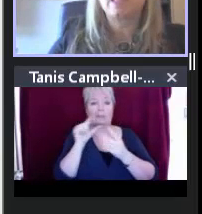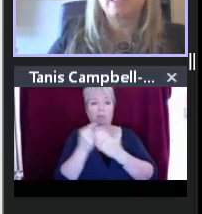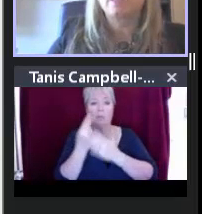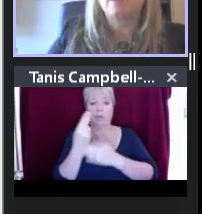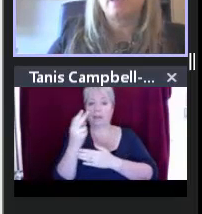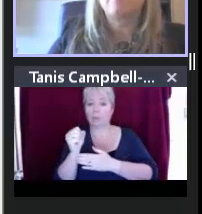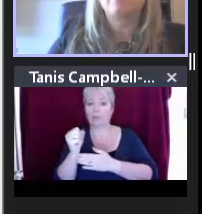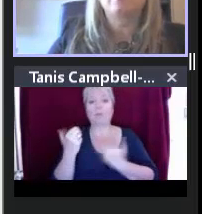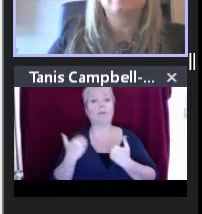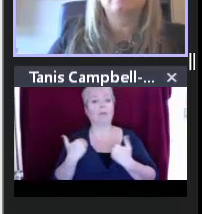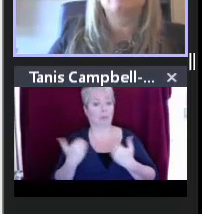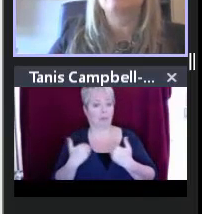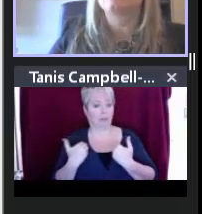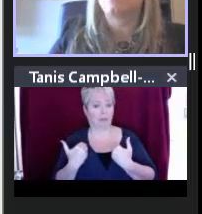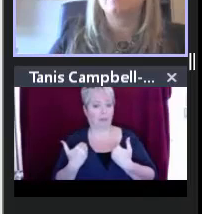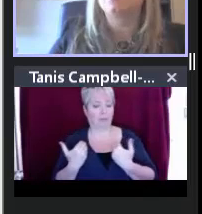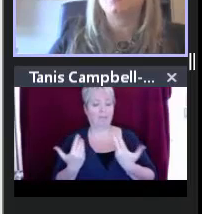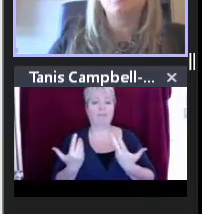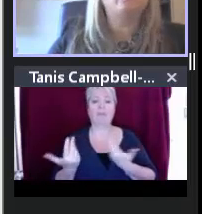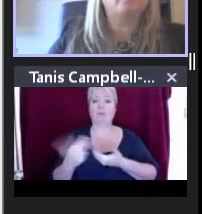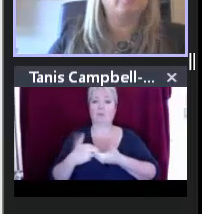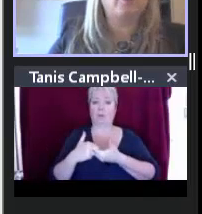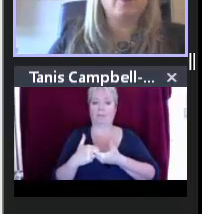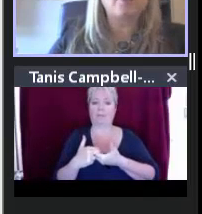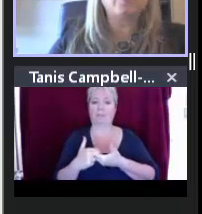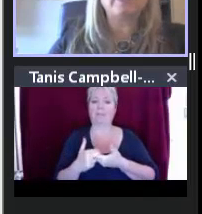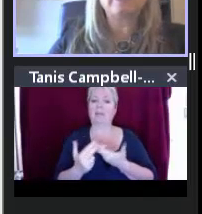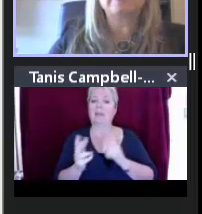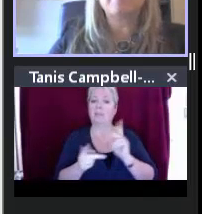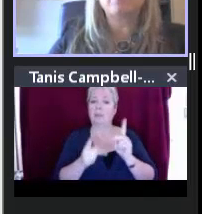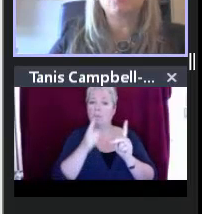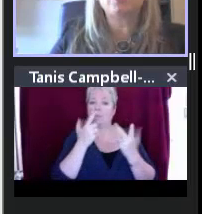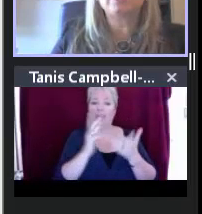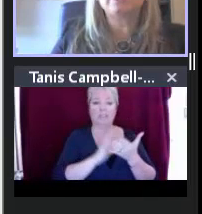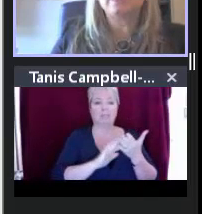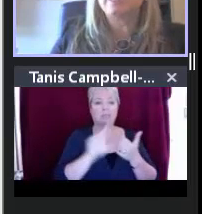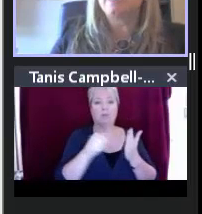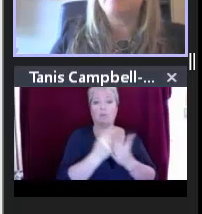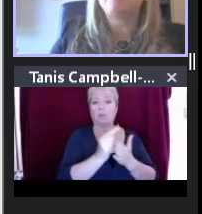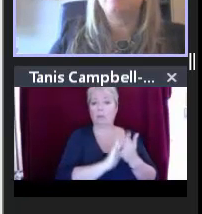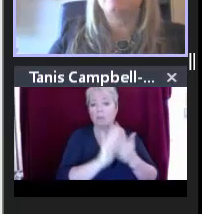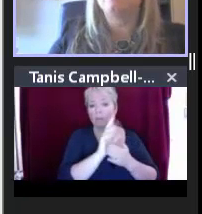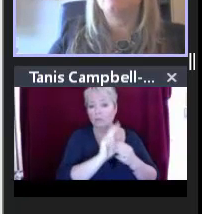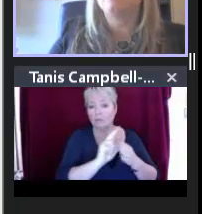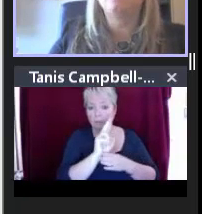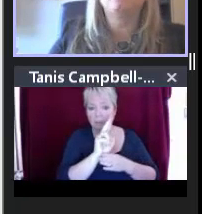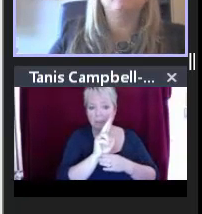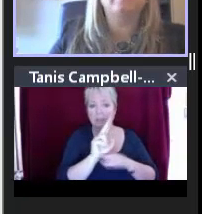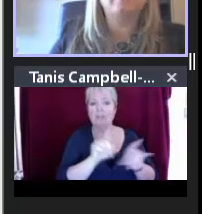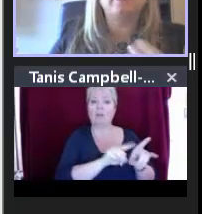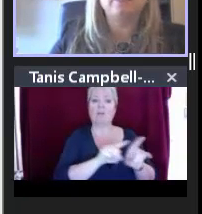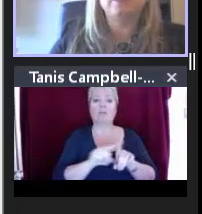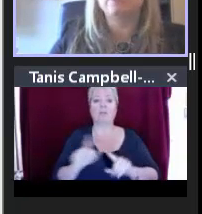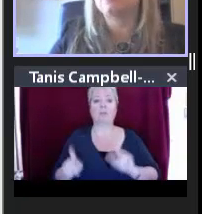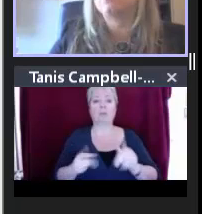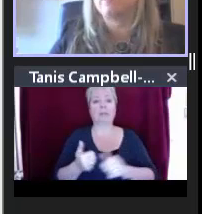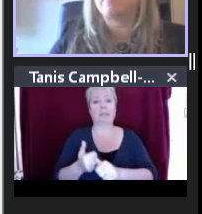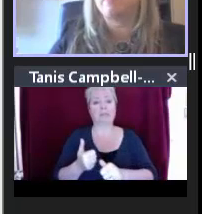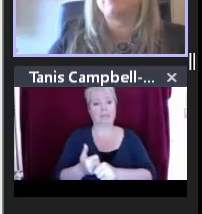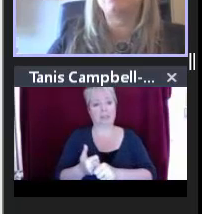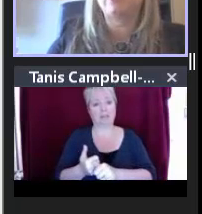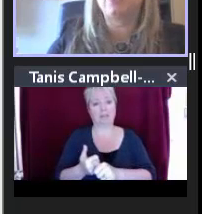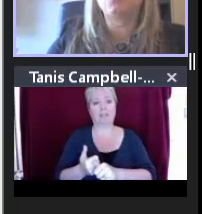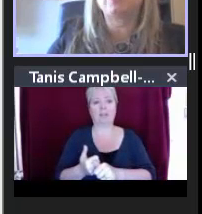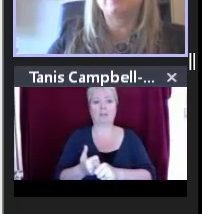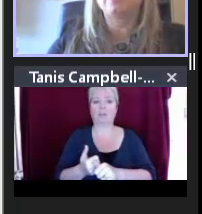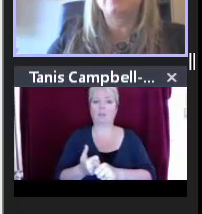youth. There's college and university graduates, as I mentioned, and people who really need to